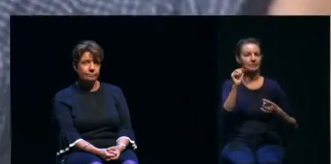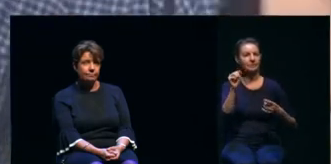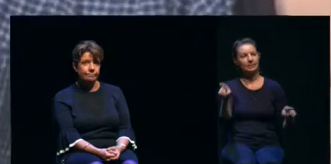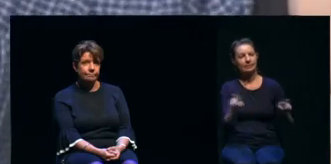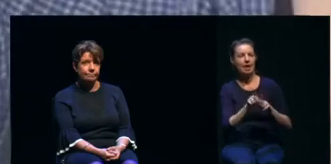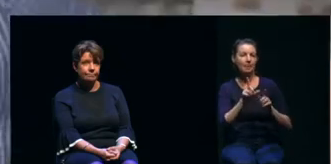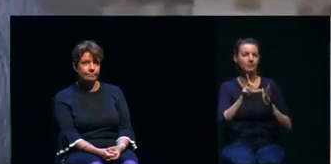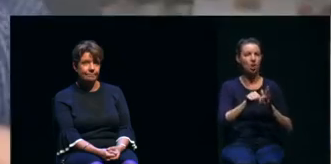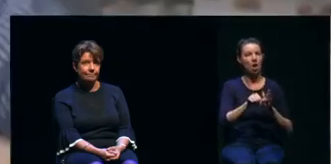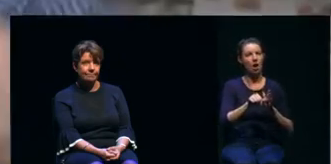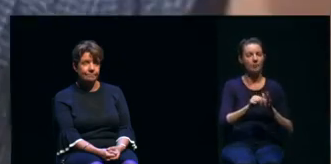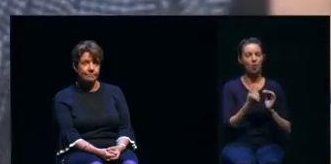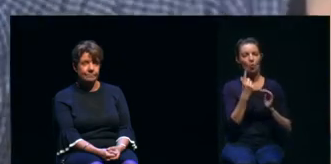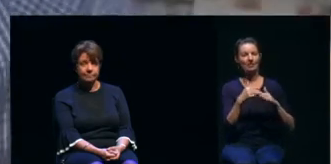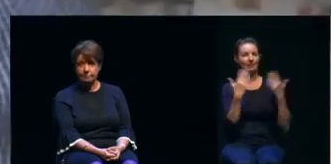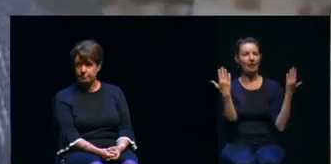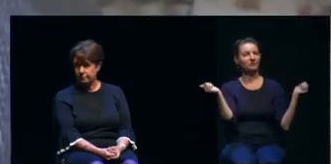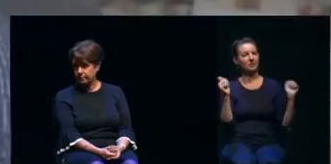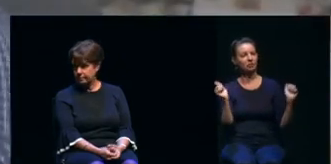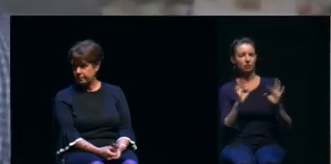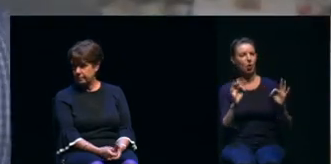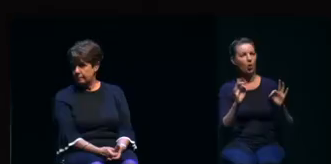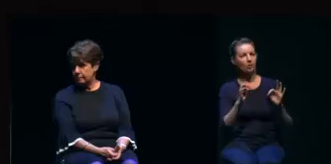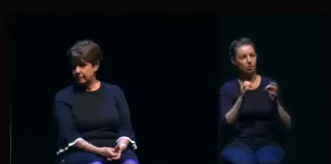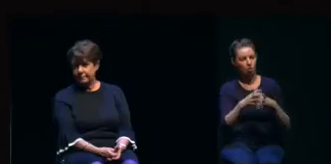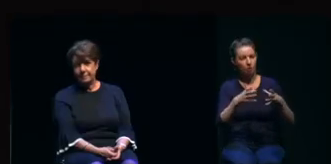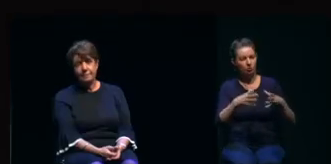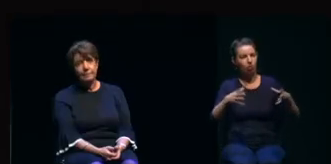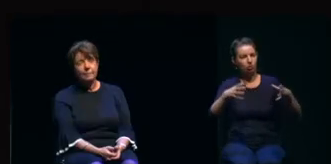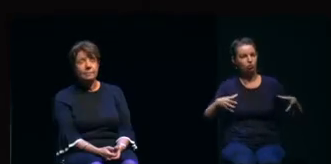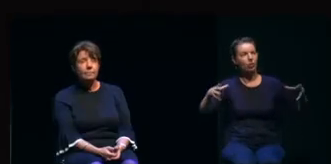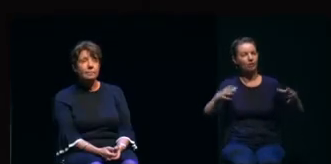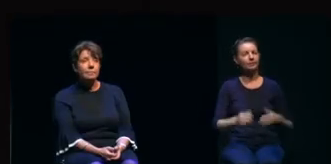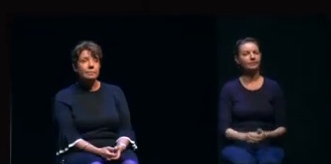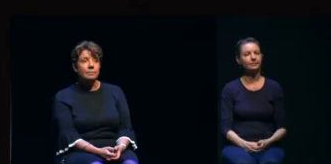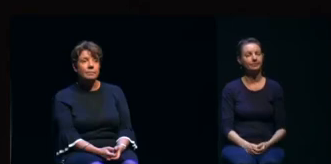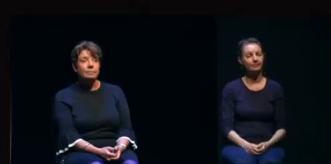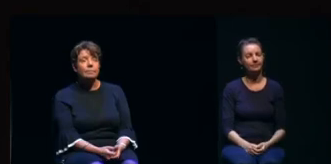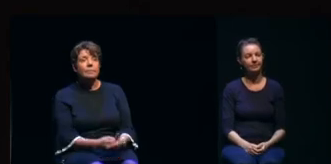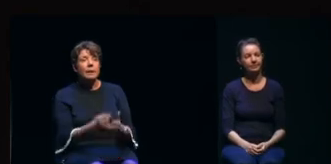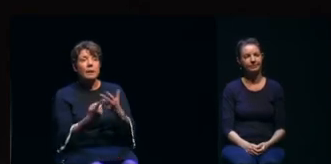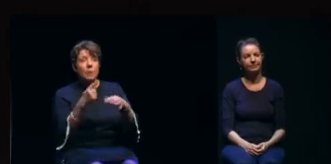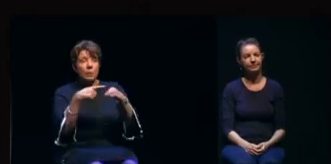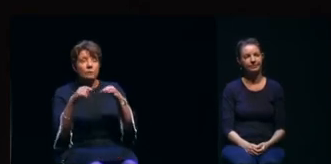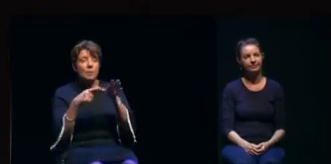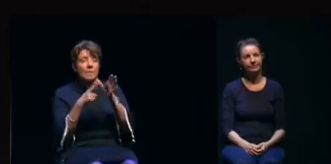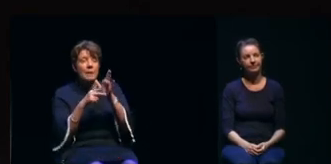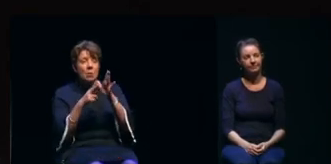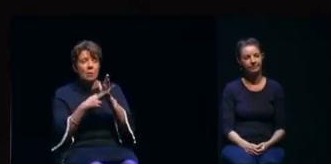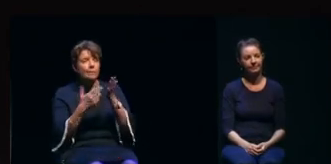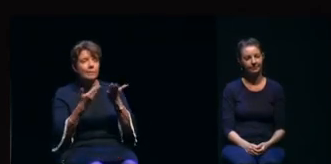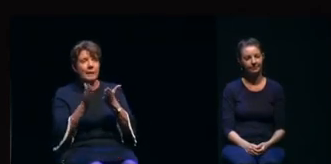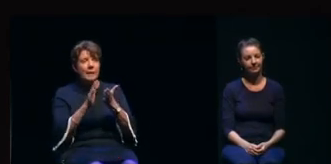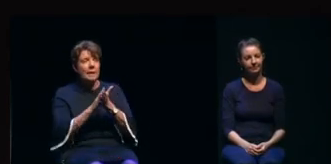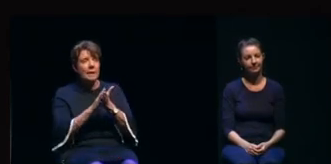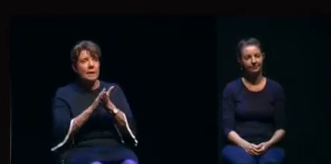making the quilt bigger and bigger and making us all warmer and warmer. How far, a question from Anonymous, have we really gone? How far